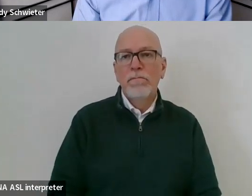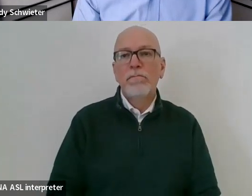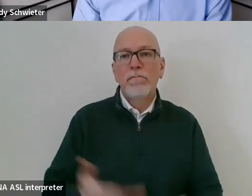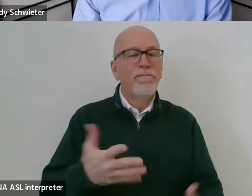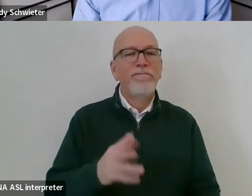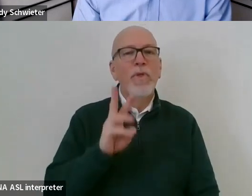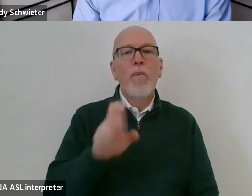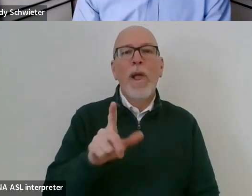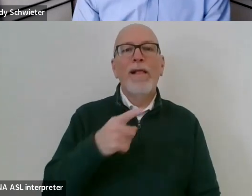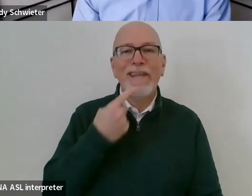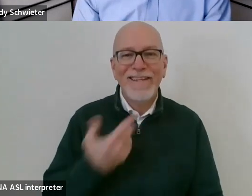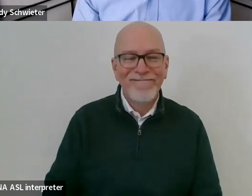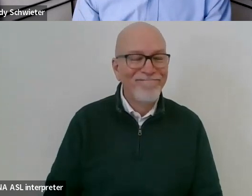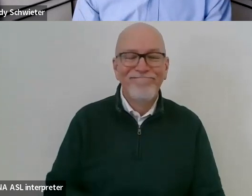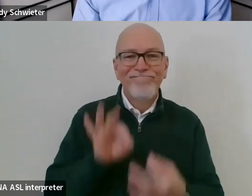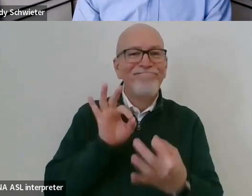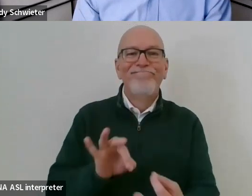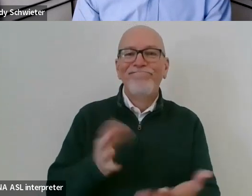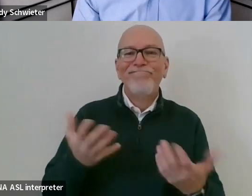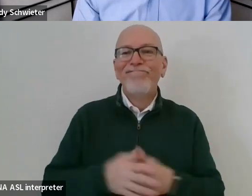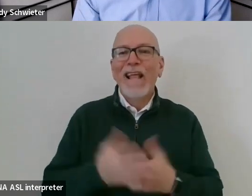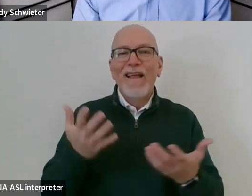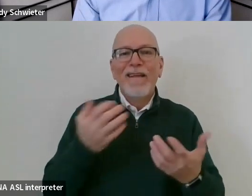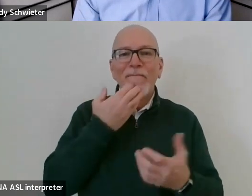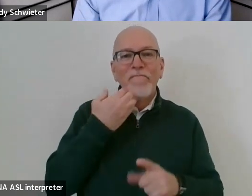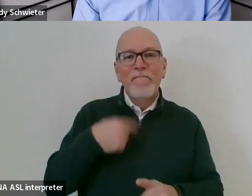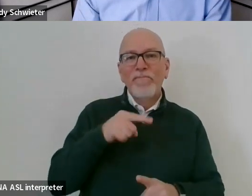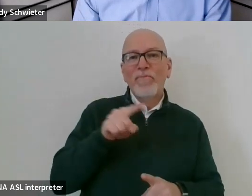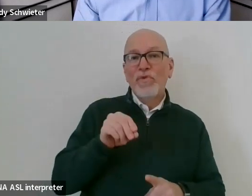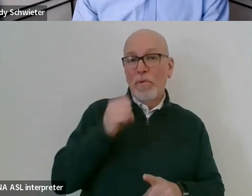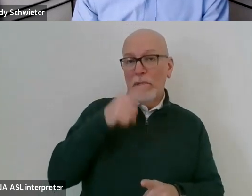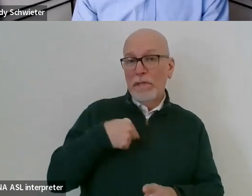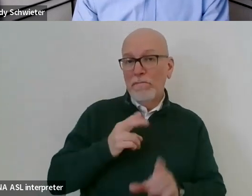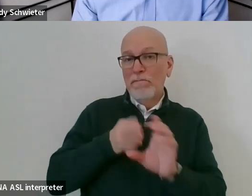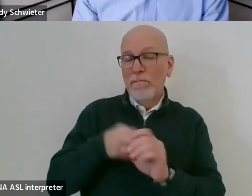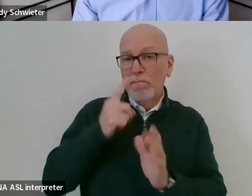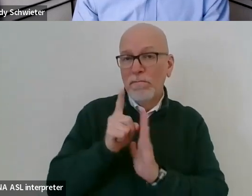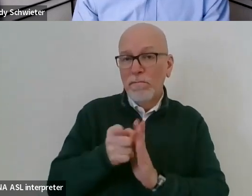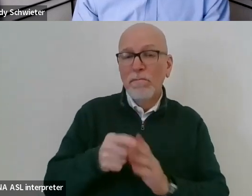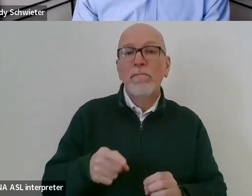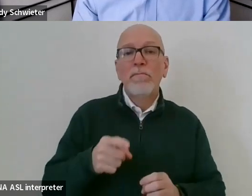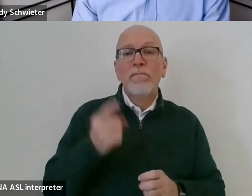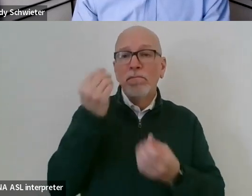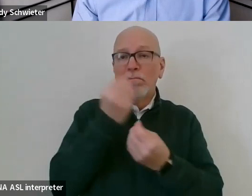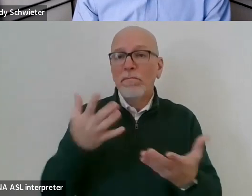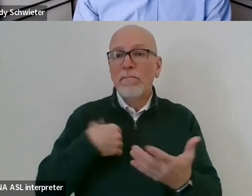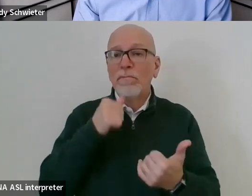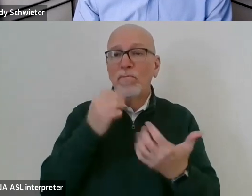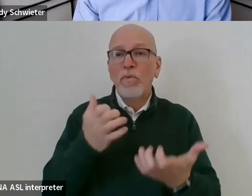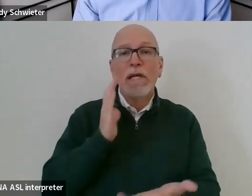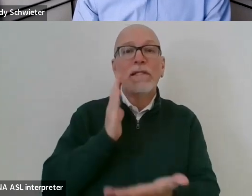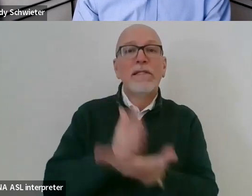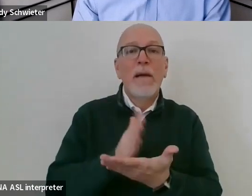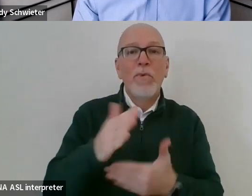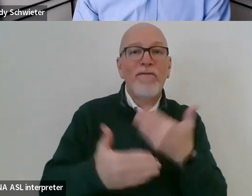Well said. Definitely well said. Can I just jump in for a moment? Yes. Guys, I don't want to stop the